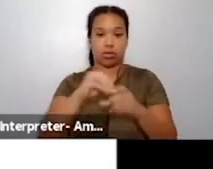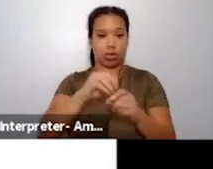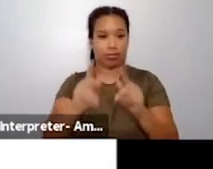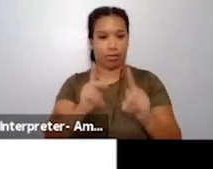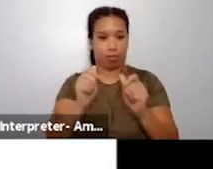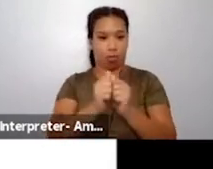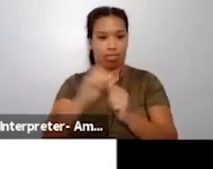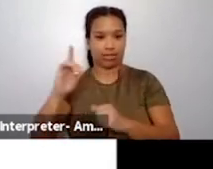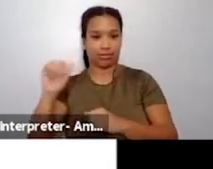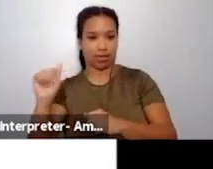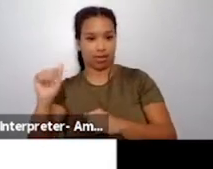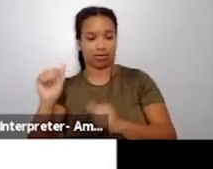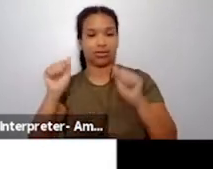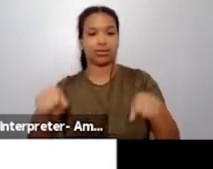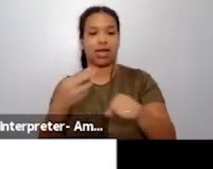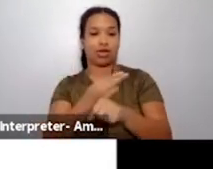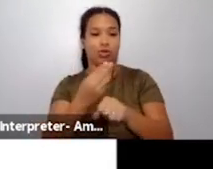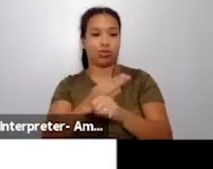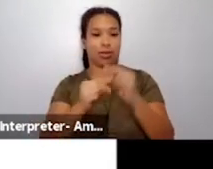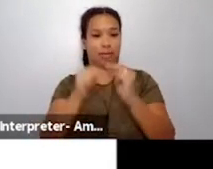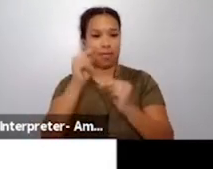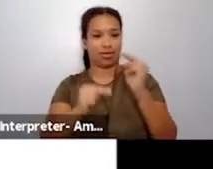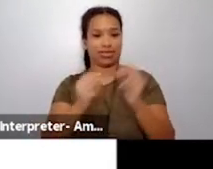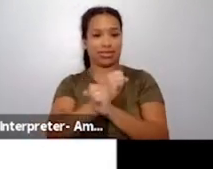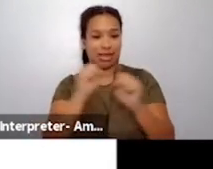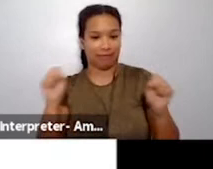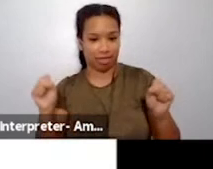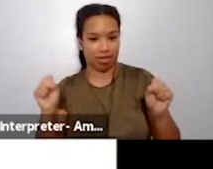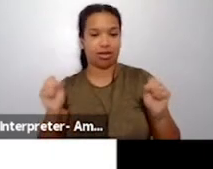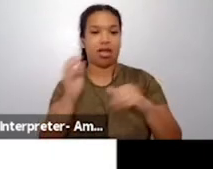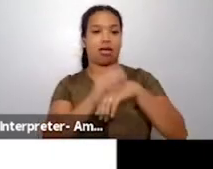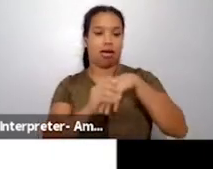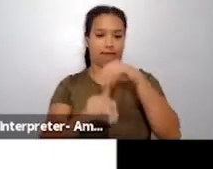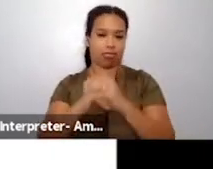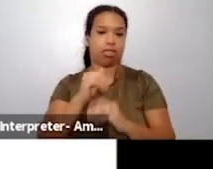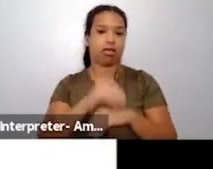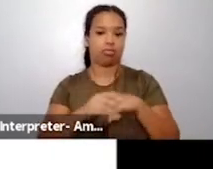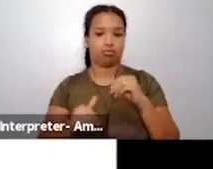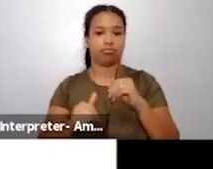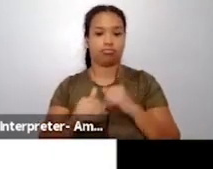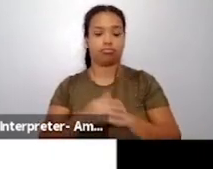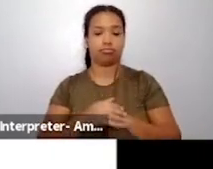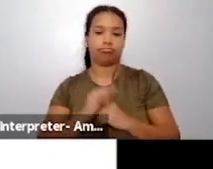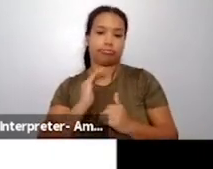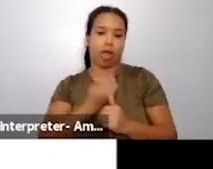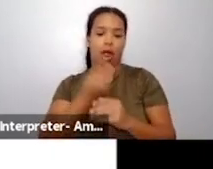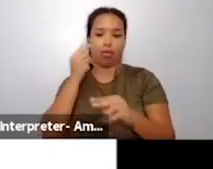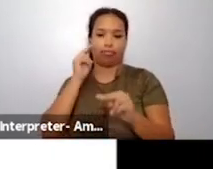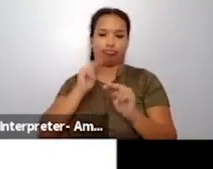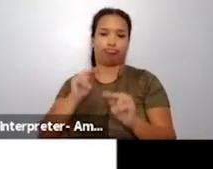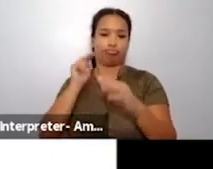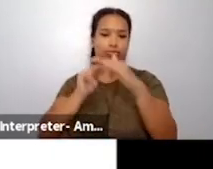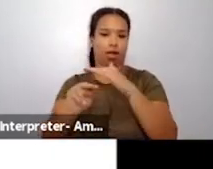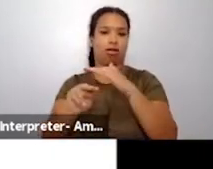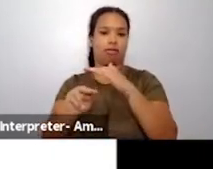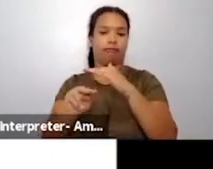disabilities, can use buildings safely and comfortably. And the way we see it is that inclusive